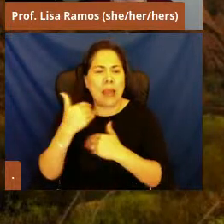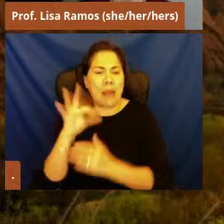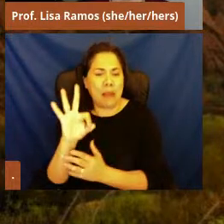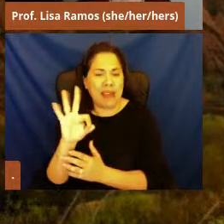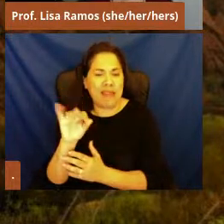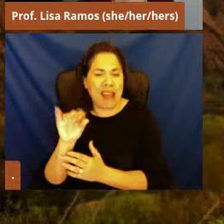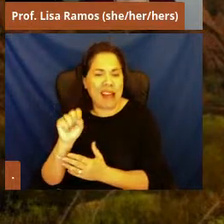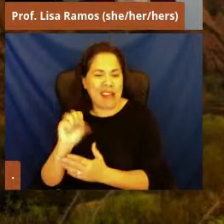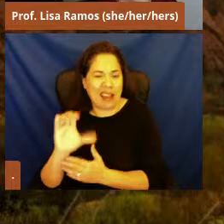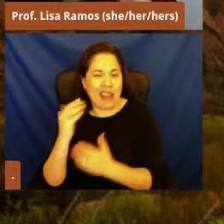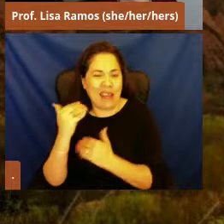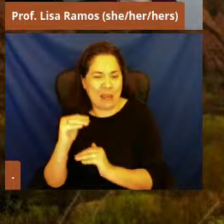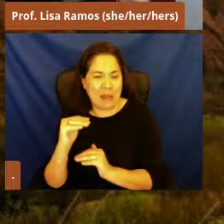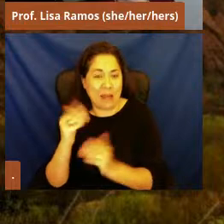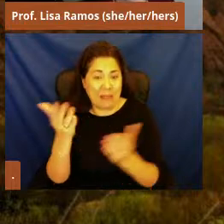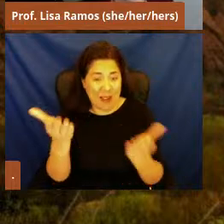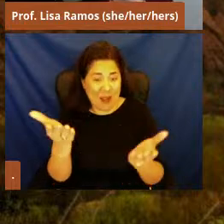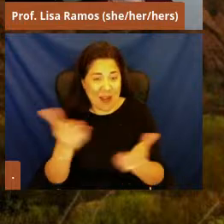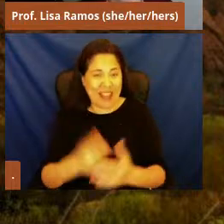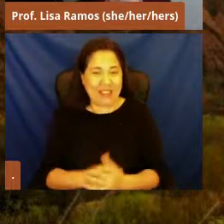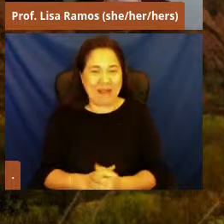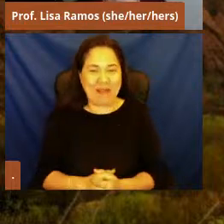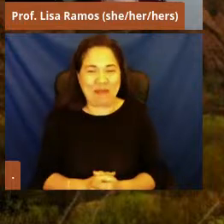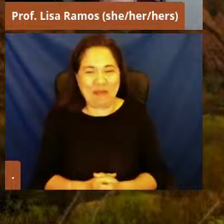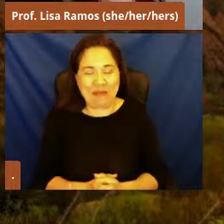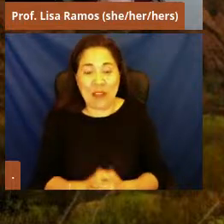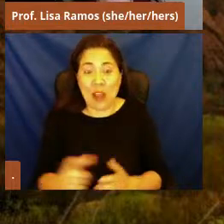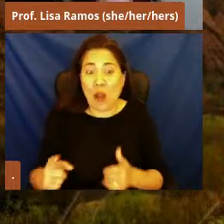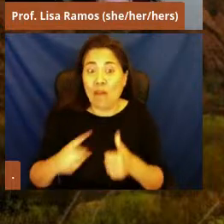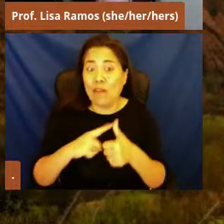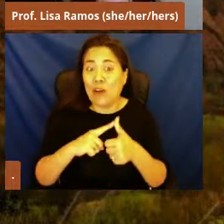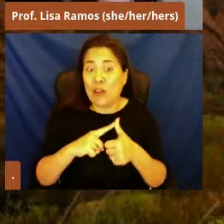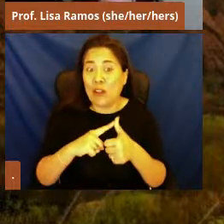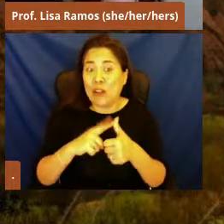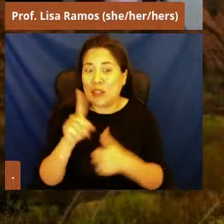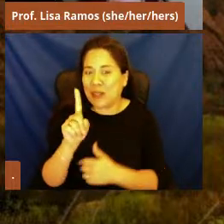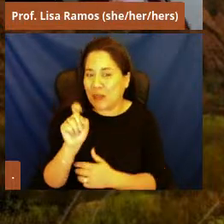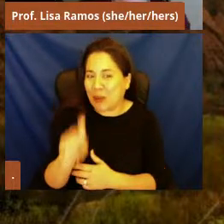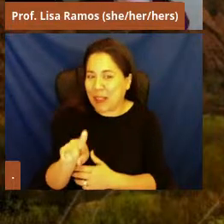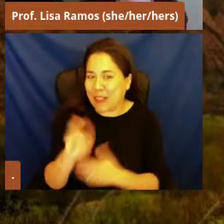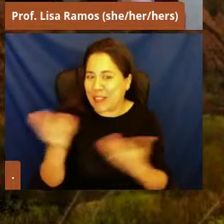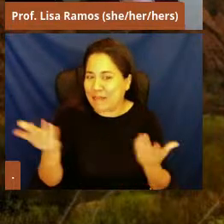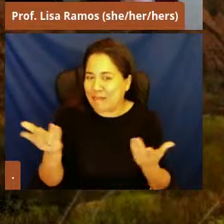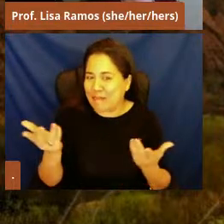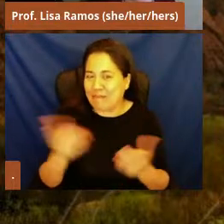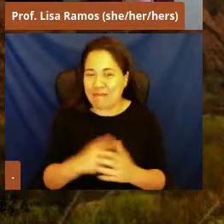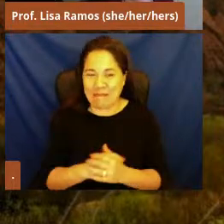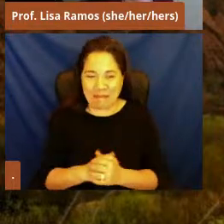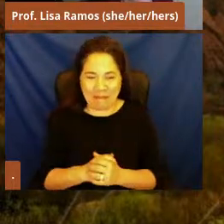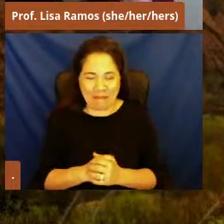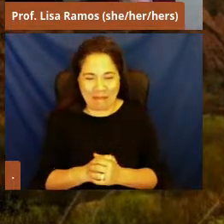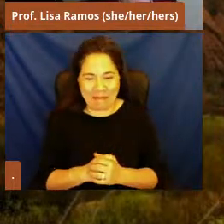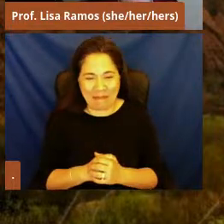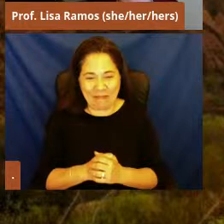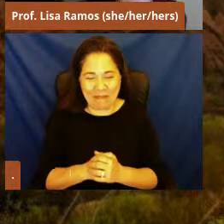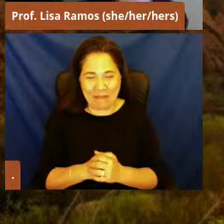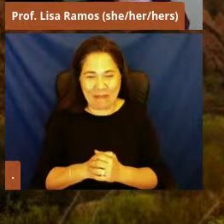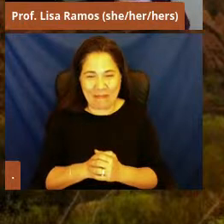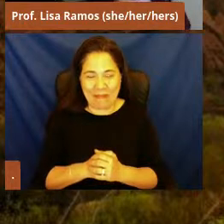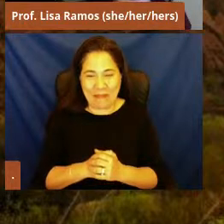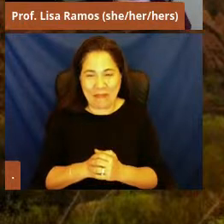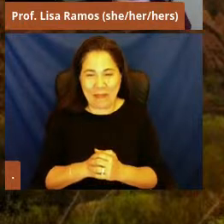question. All right, so our first question in this Critical Conversations. Here we go.